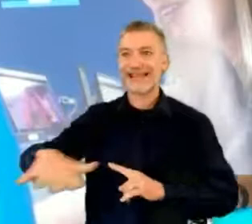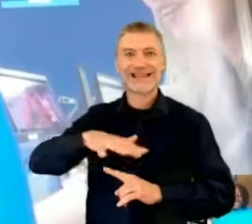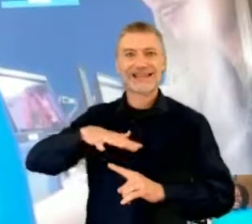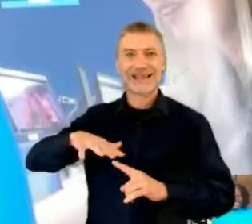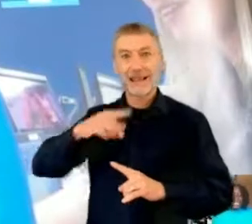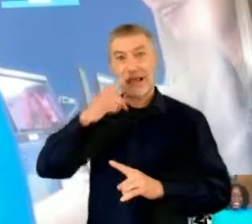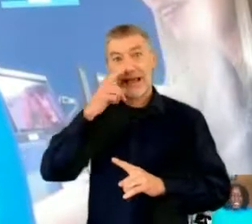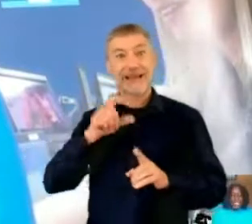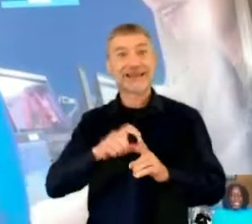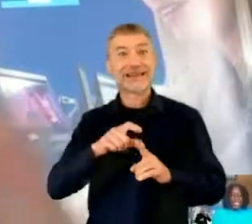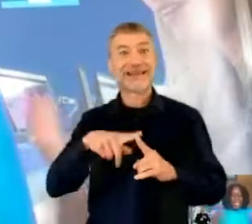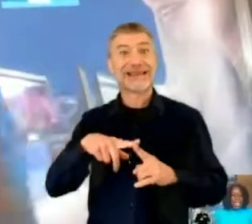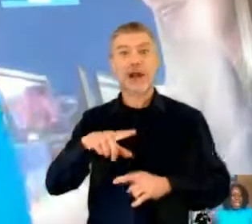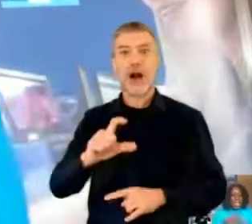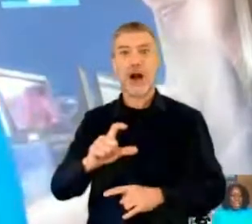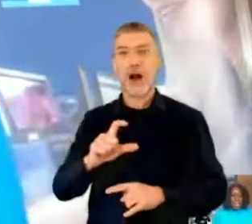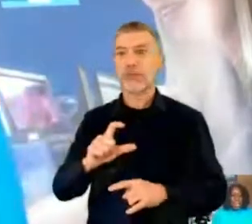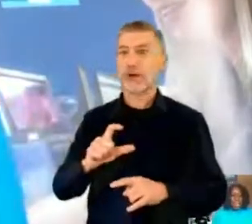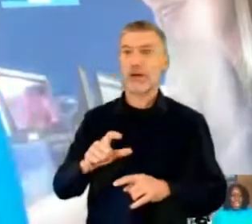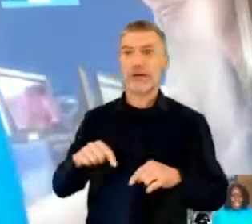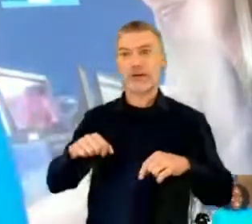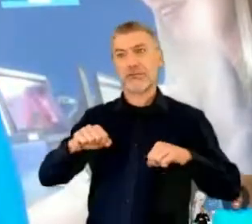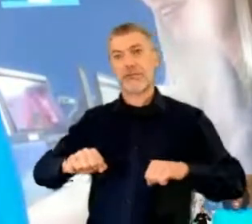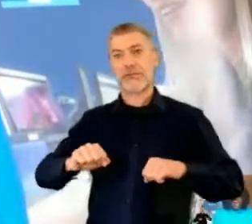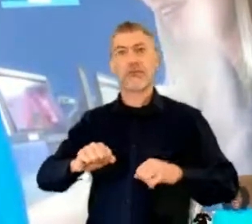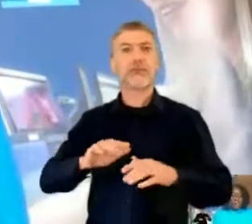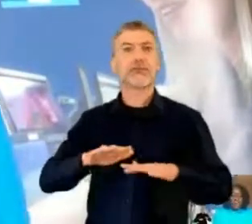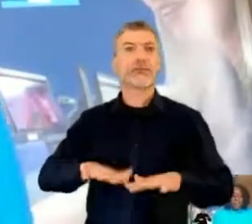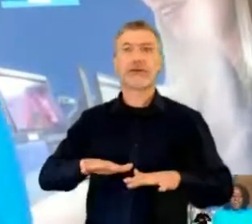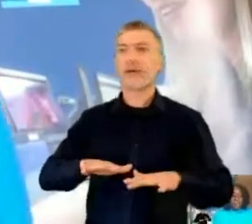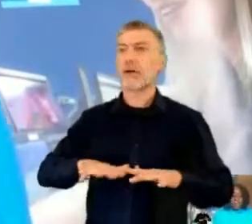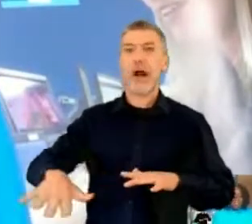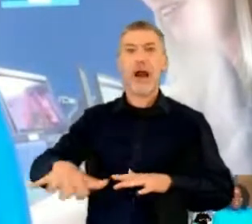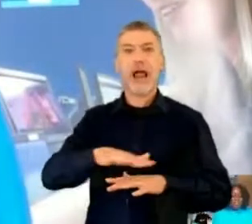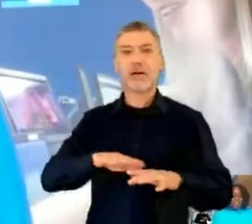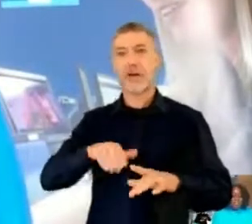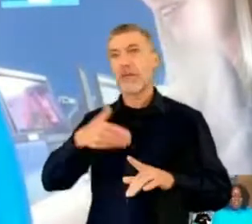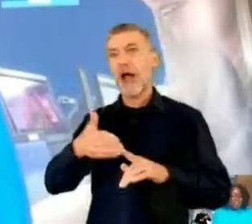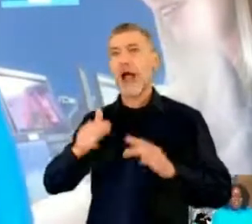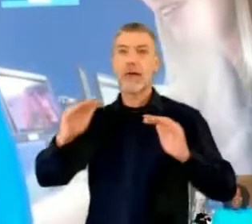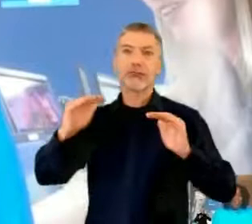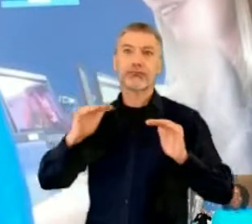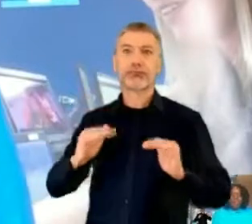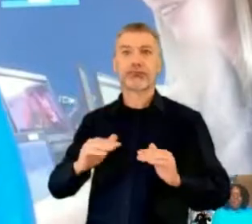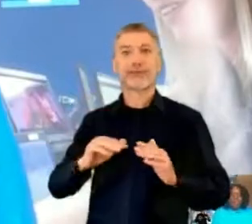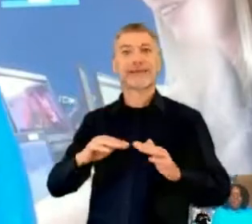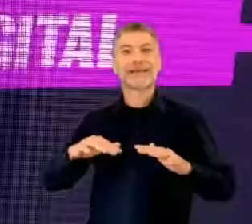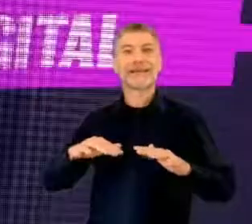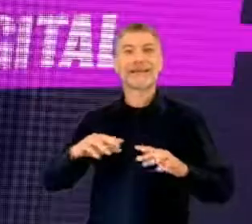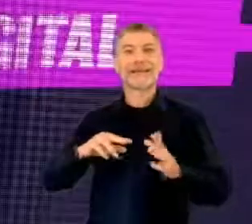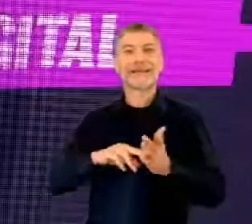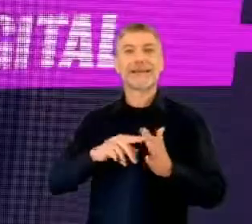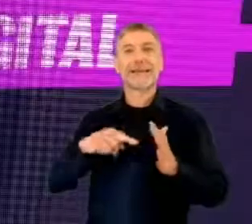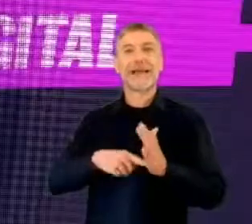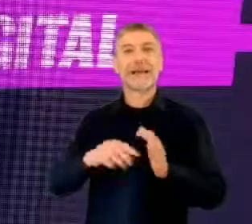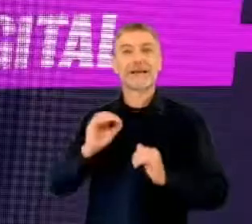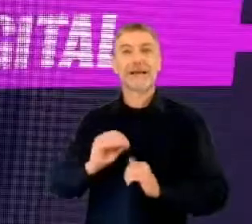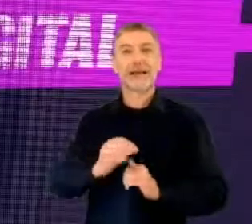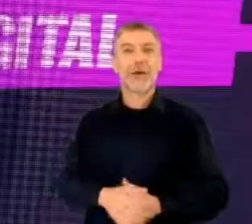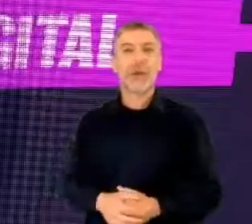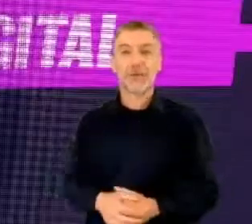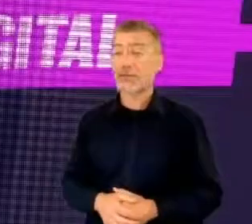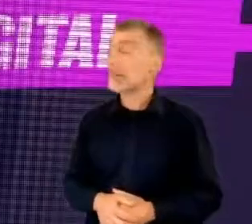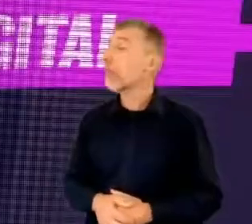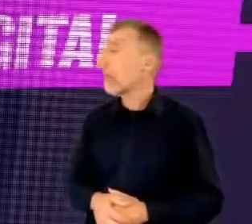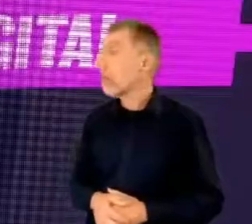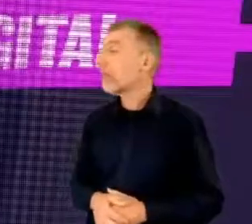UK's energy landscape and get us to net zero. Absolutely sensational. So much work goes on